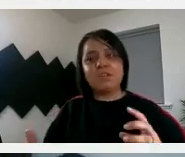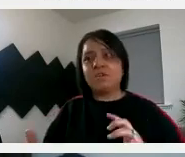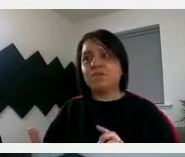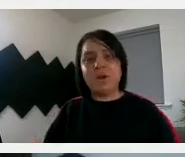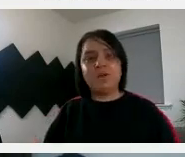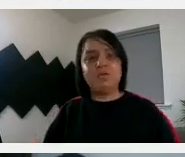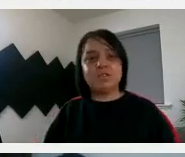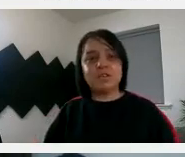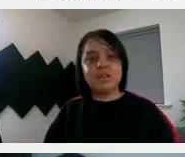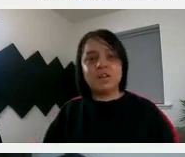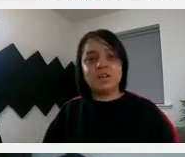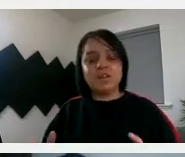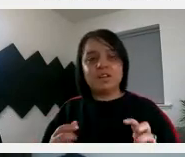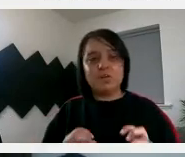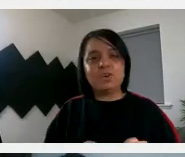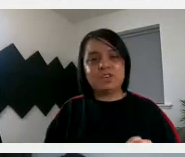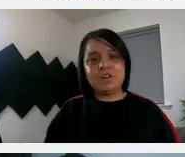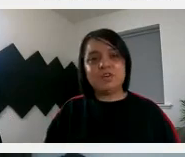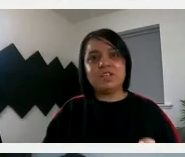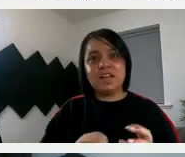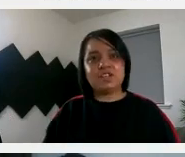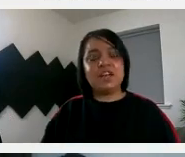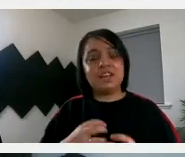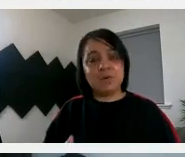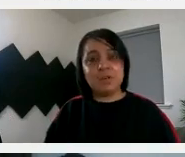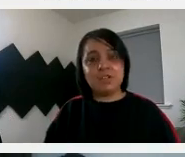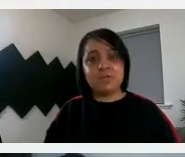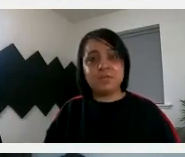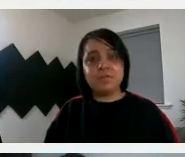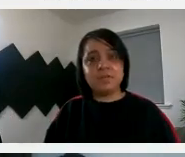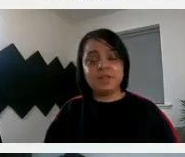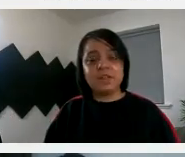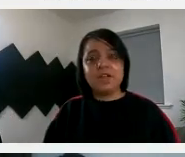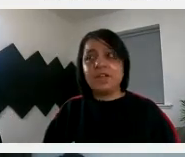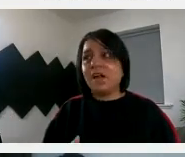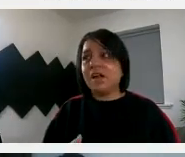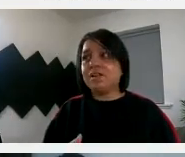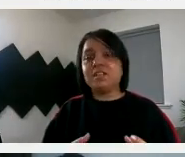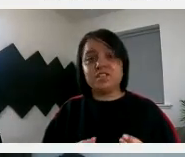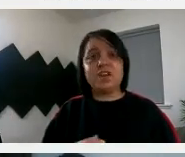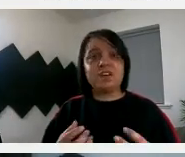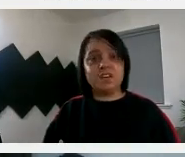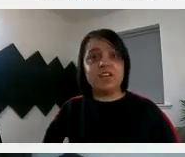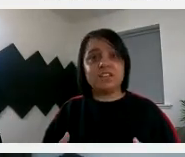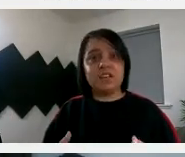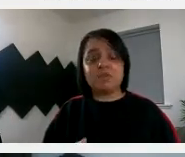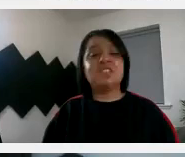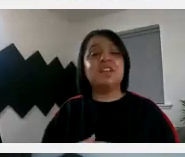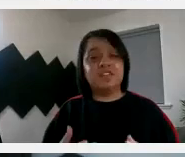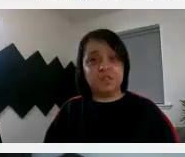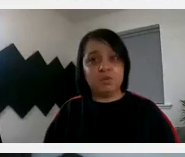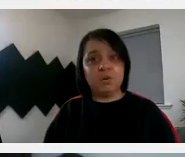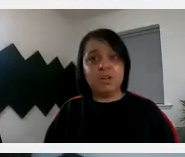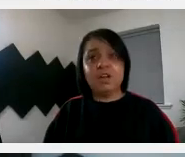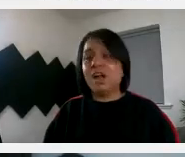with Wales, the Welsh language is actually a language and it is recognised as because it's got a